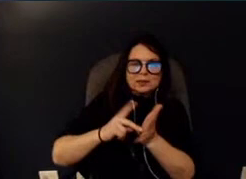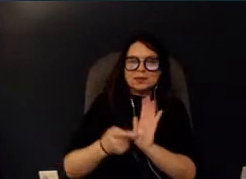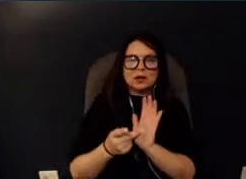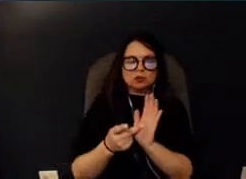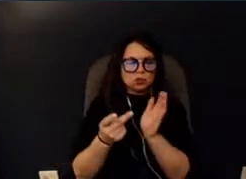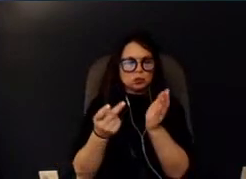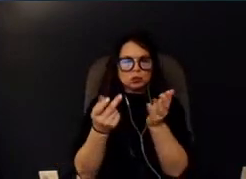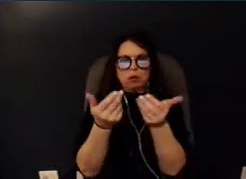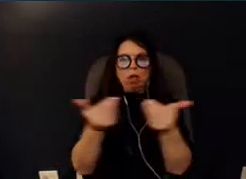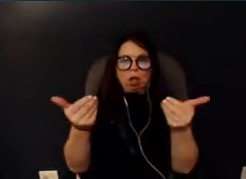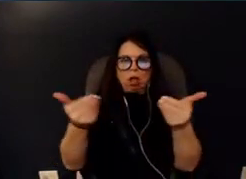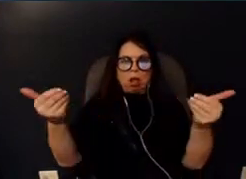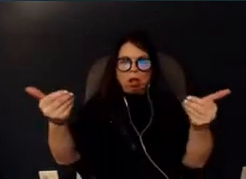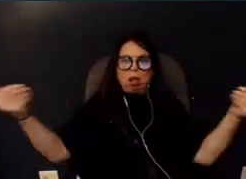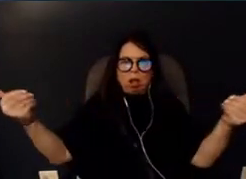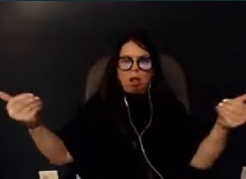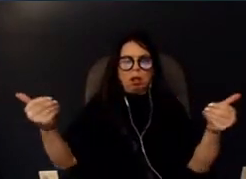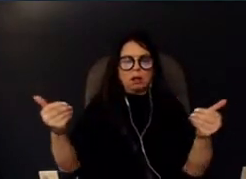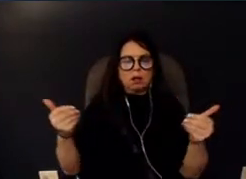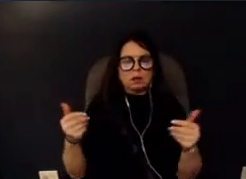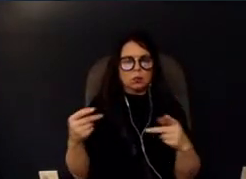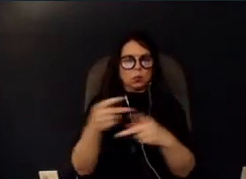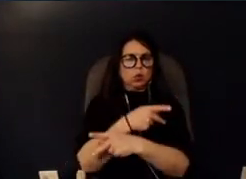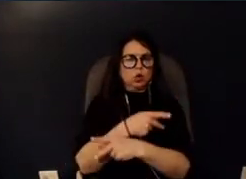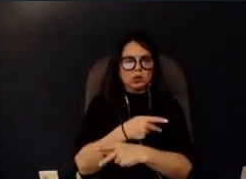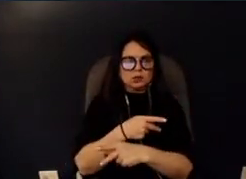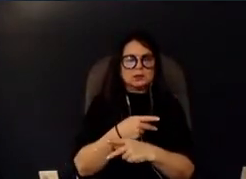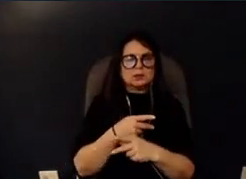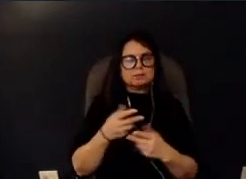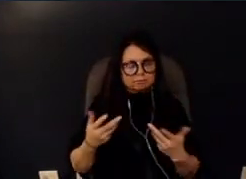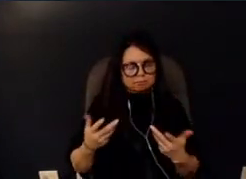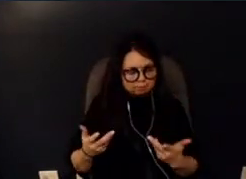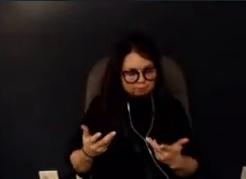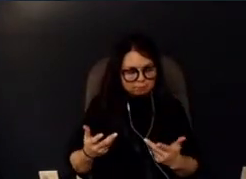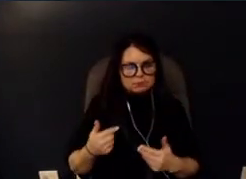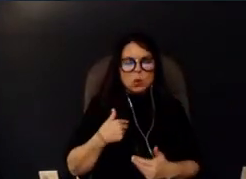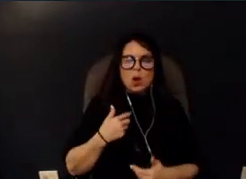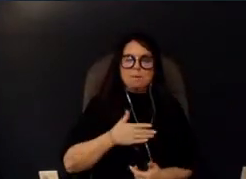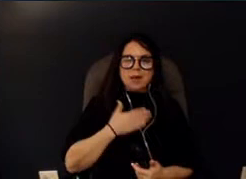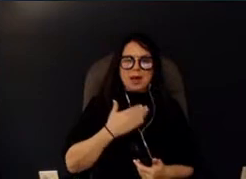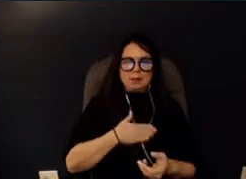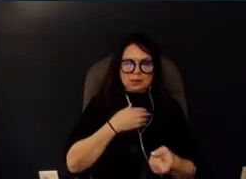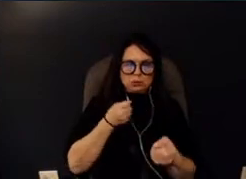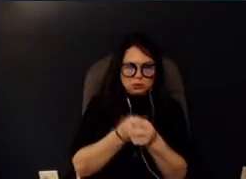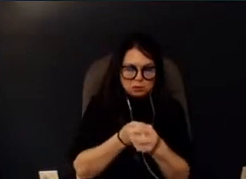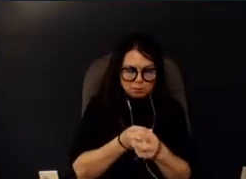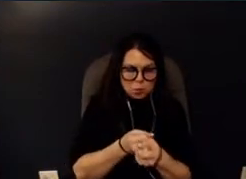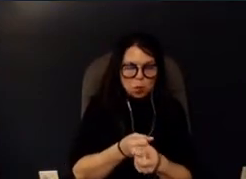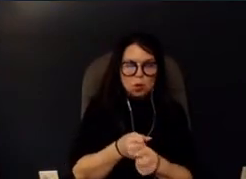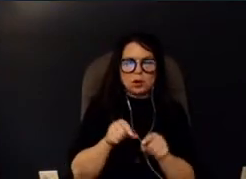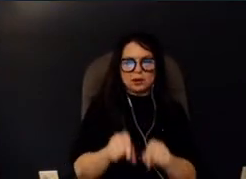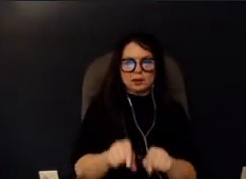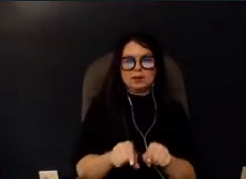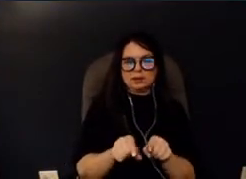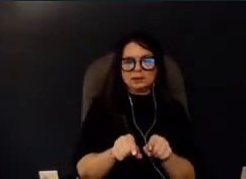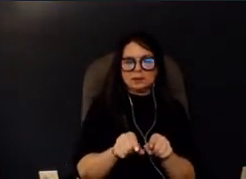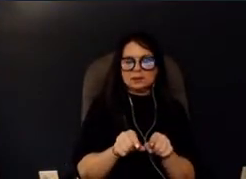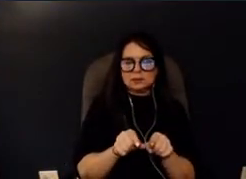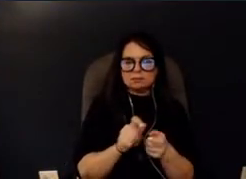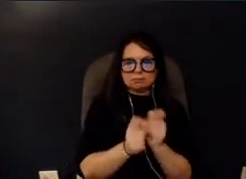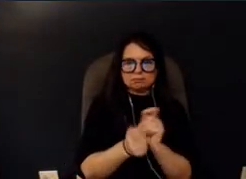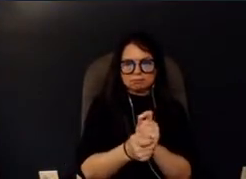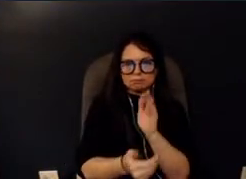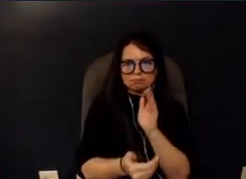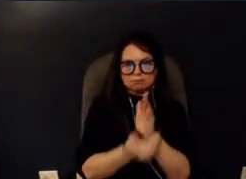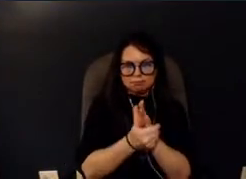actions. So with that, you know, I'm happy to support this amendment. I think that overall the package that we might adopt